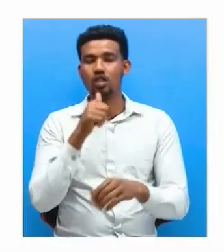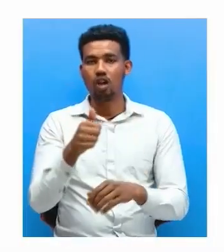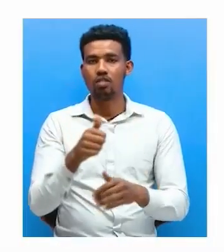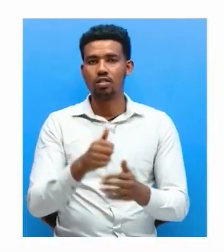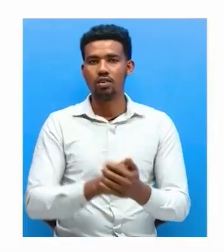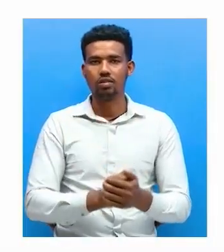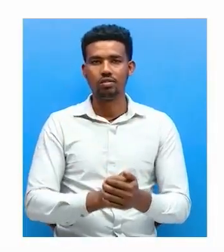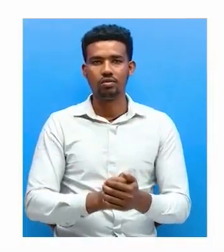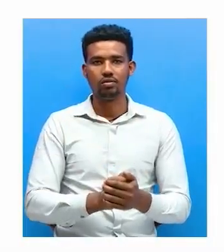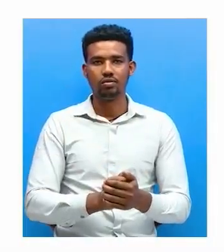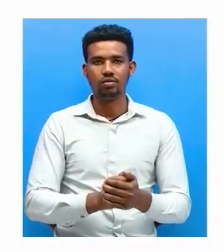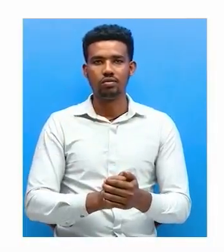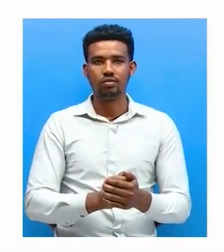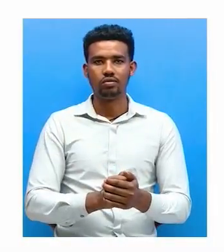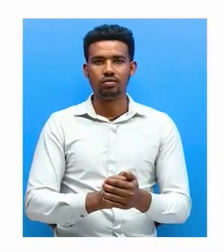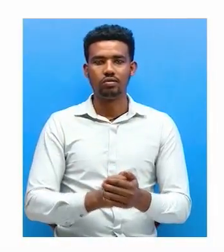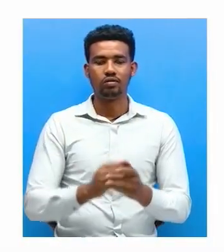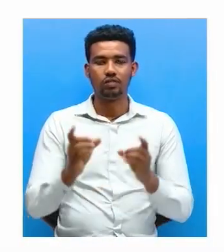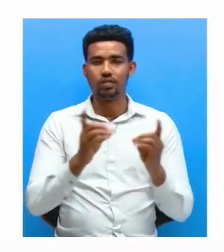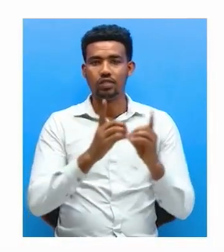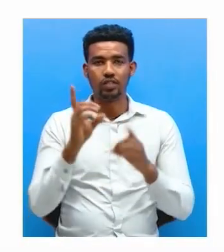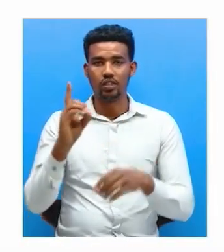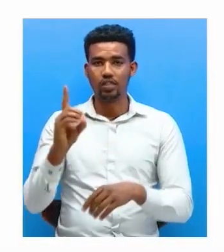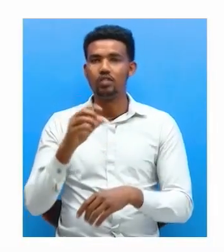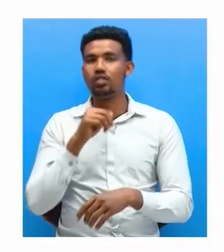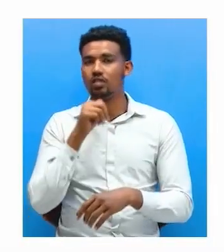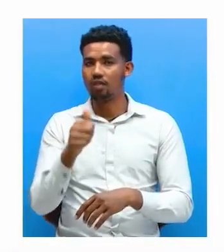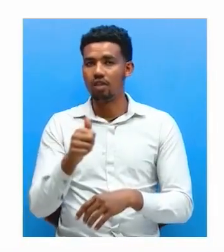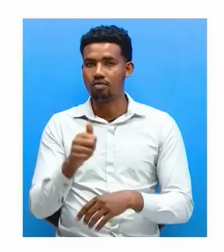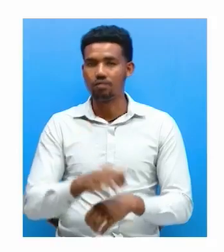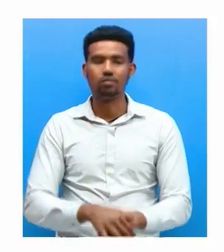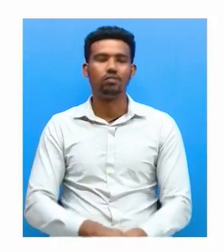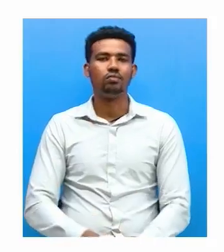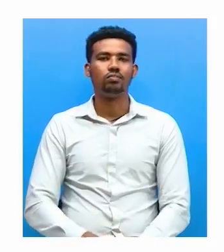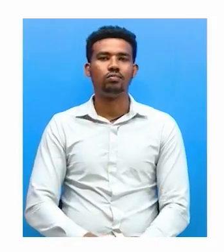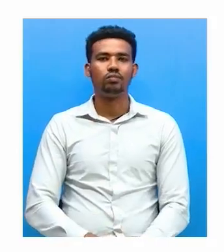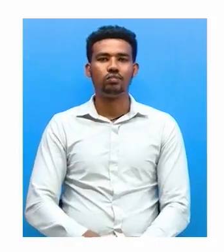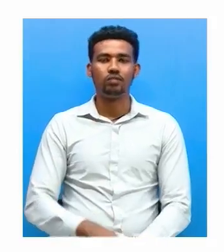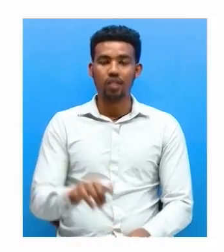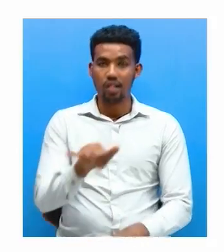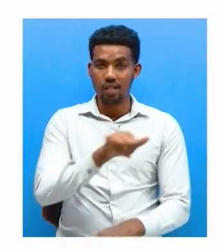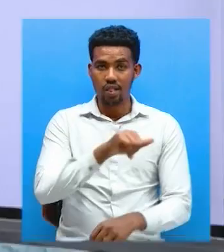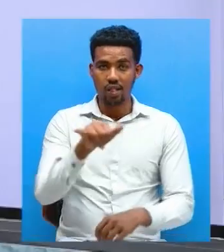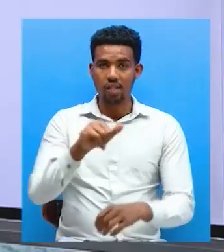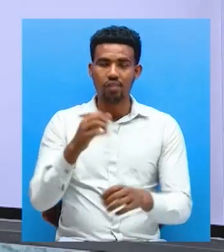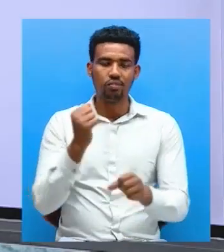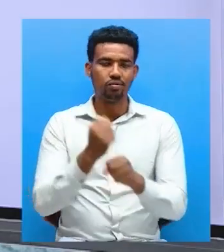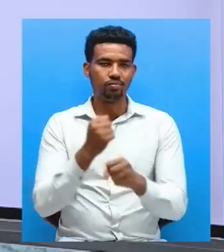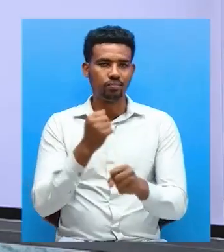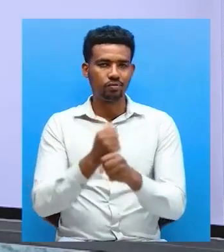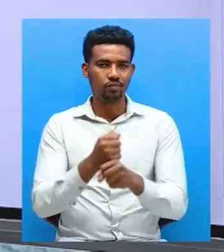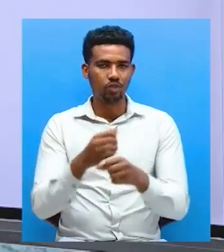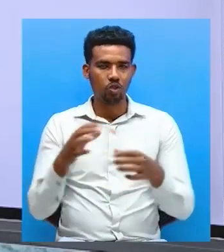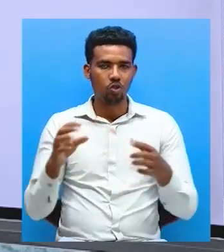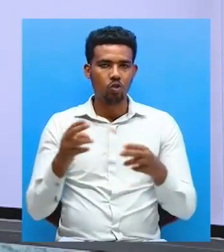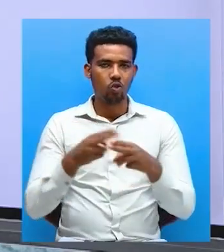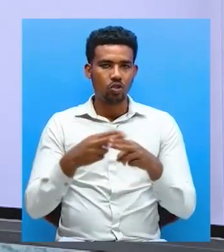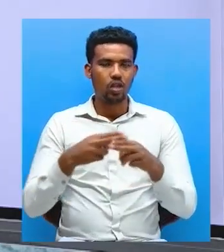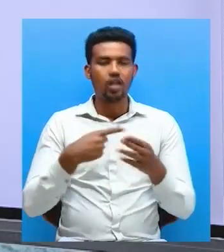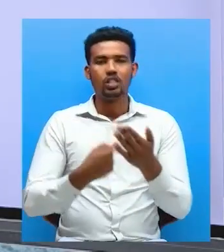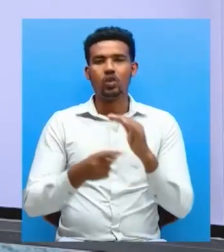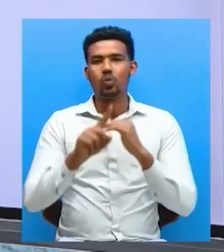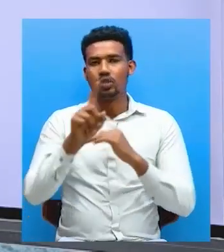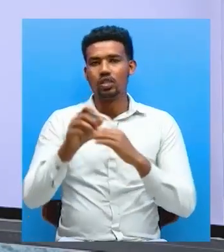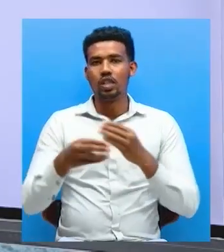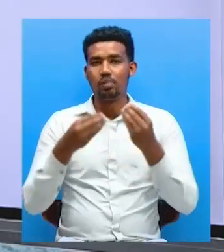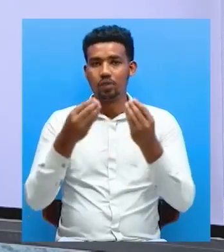did not. Like this, make them and contract this question. Let